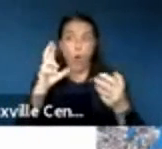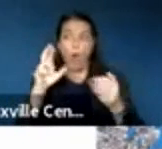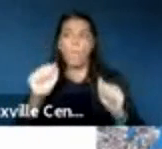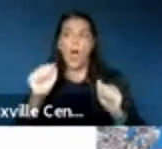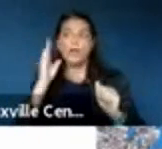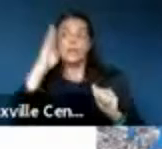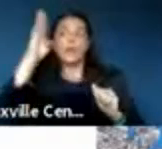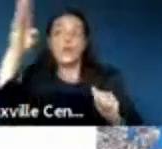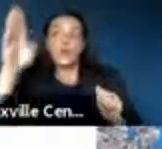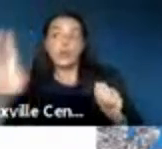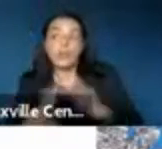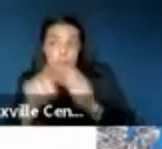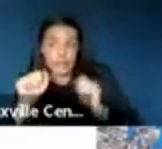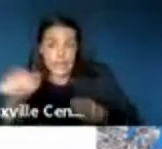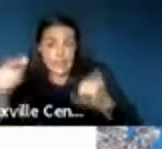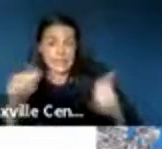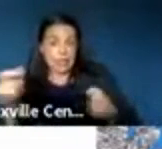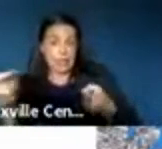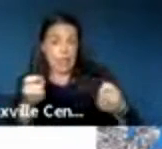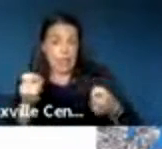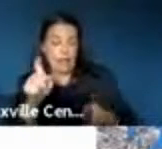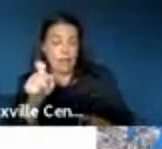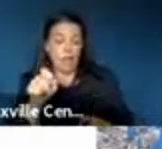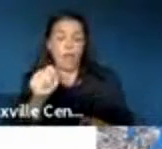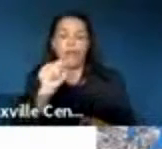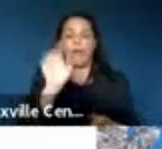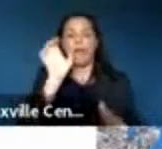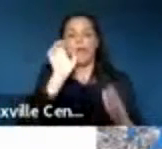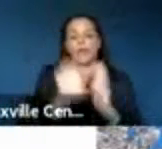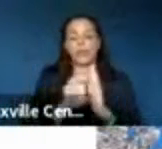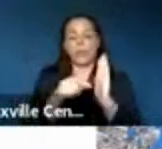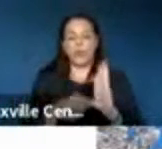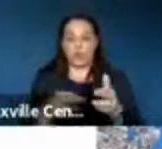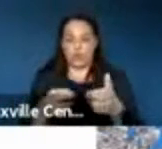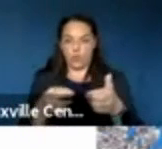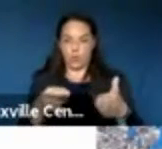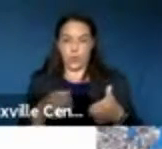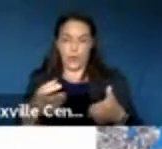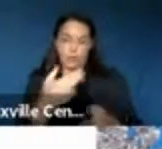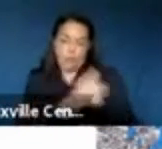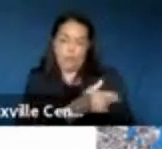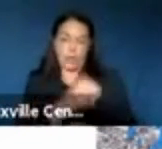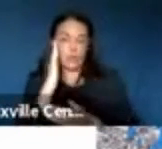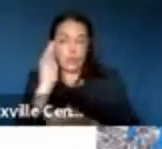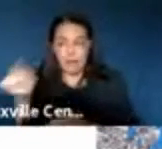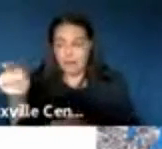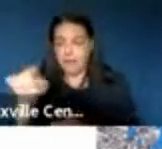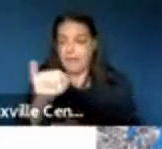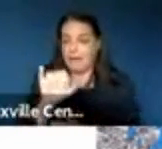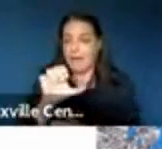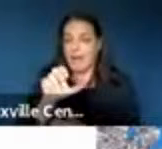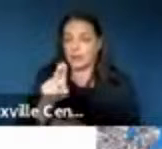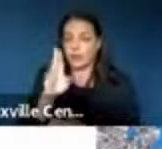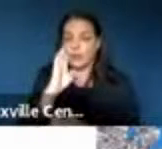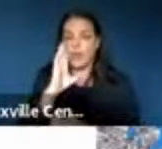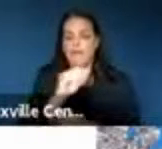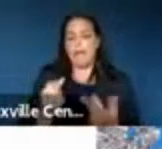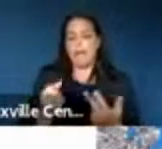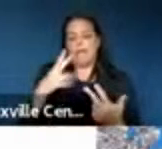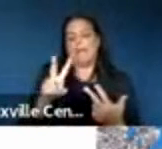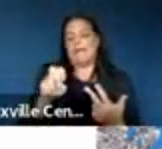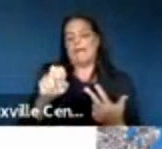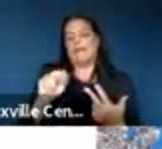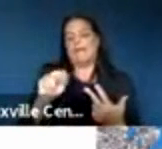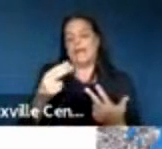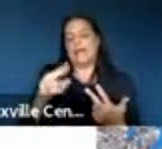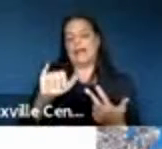surge capacity. These graphs show the availability of regional hospital beds, ICU beds, and ventilators from our hospital